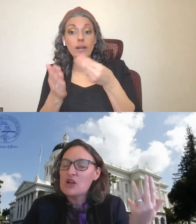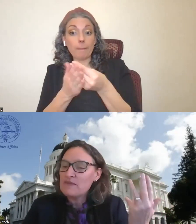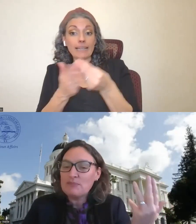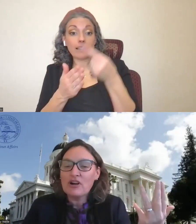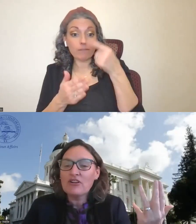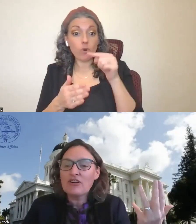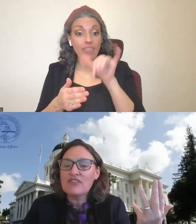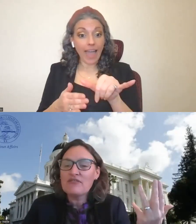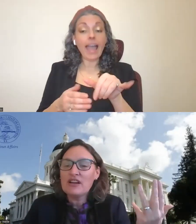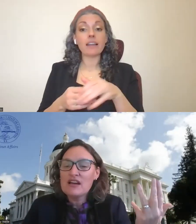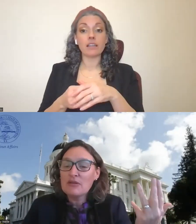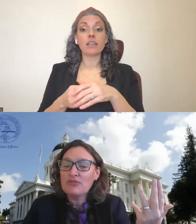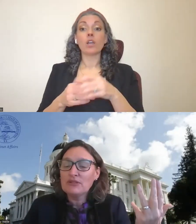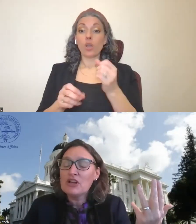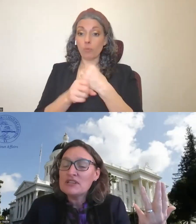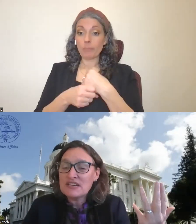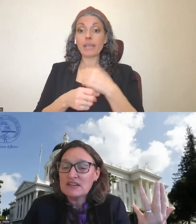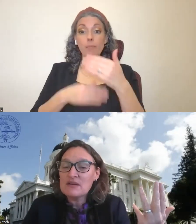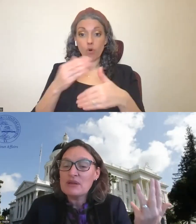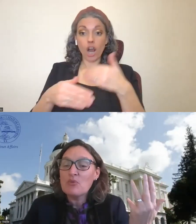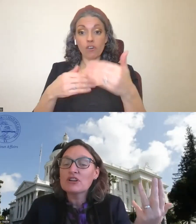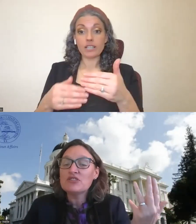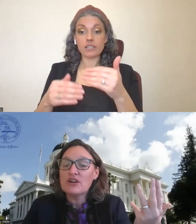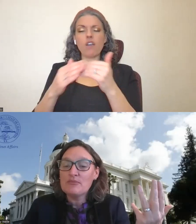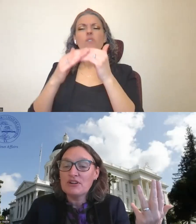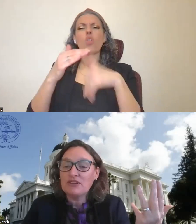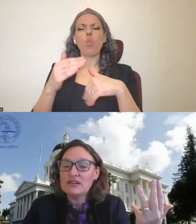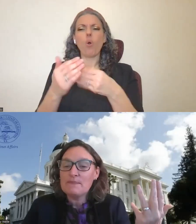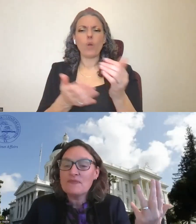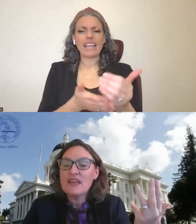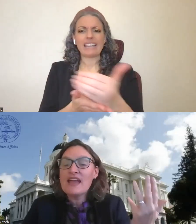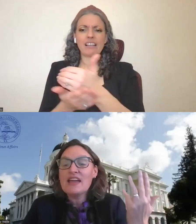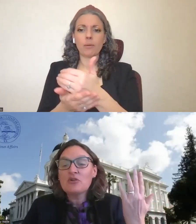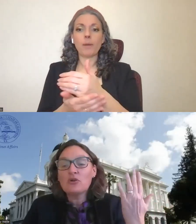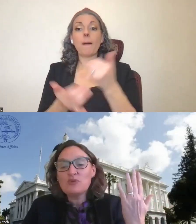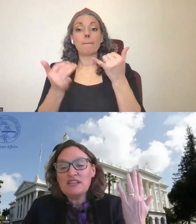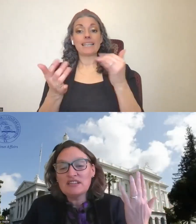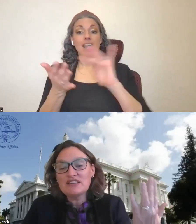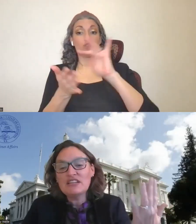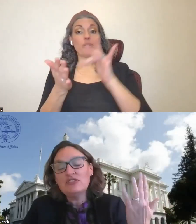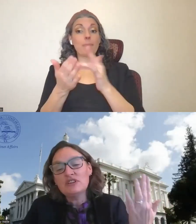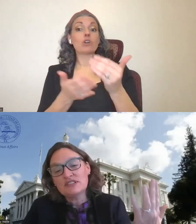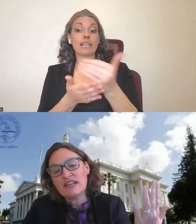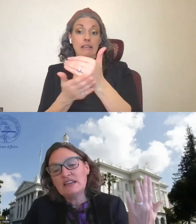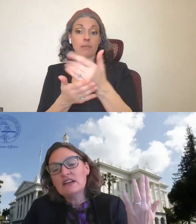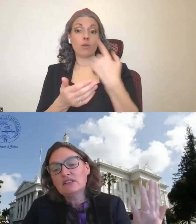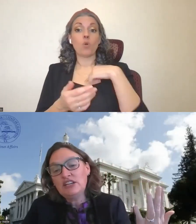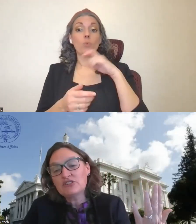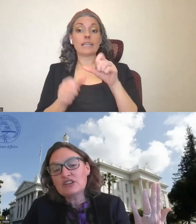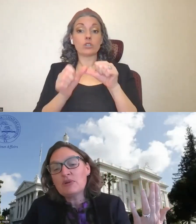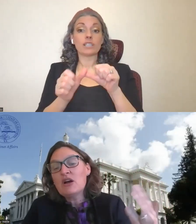California. We've made progress on the lowest income and more to do on the middle income. And of course, we need continued